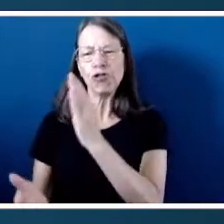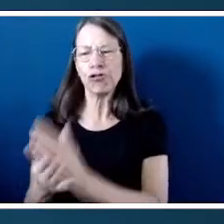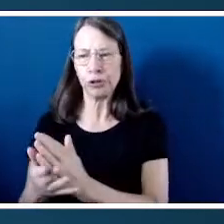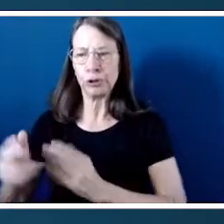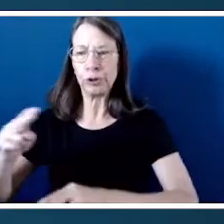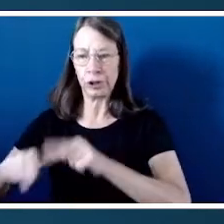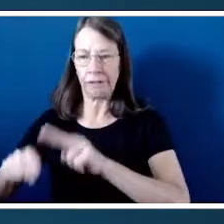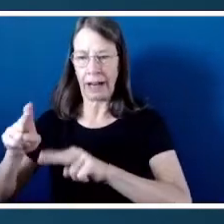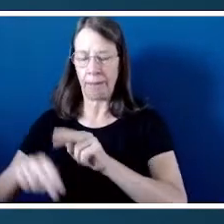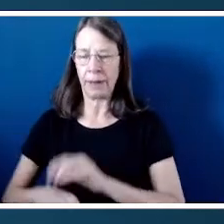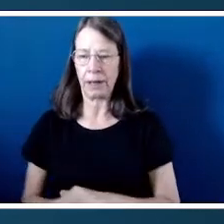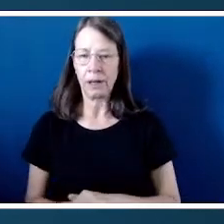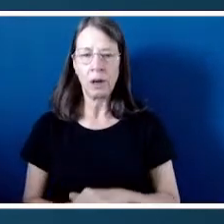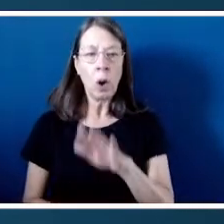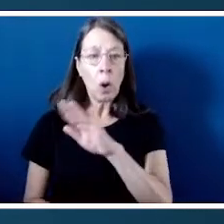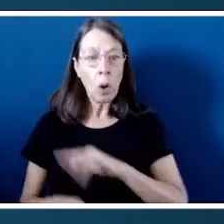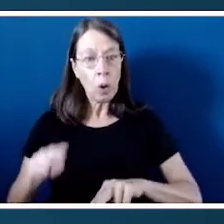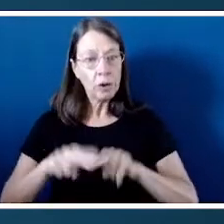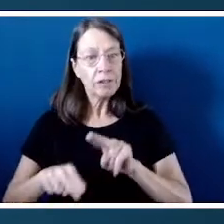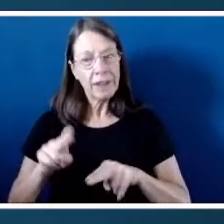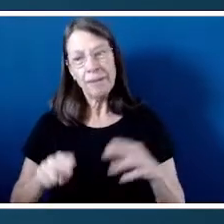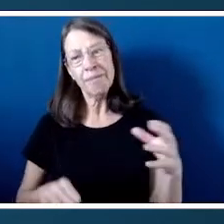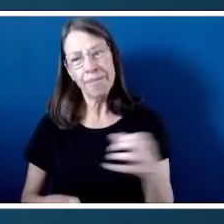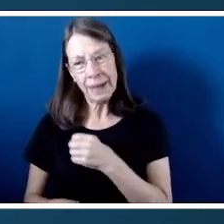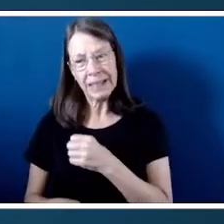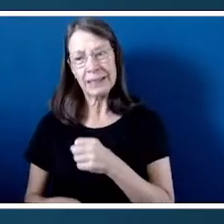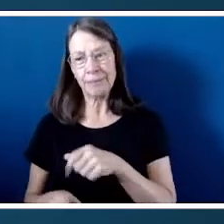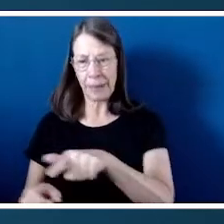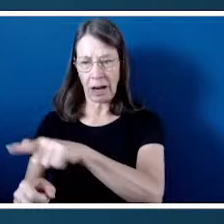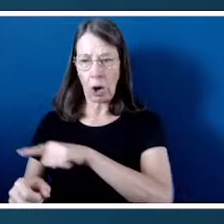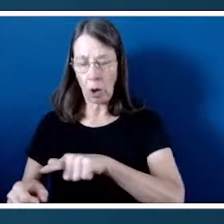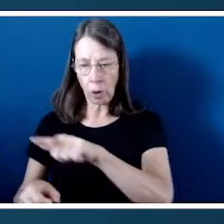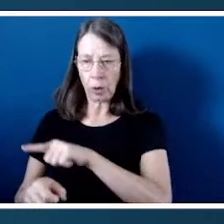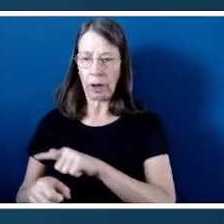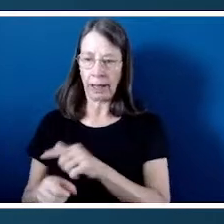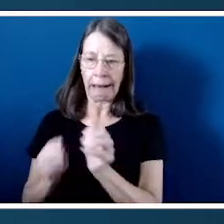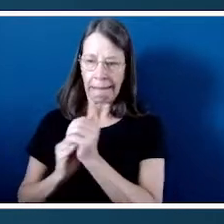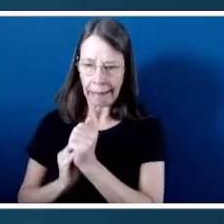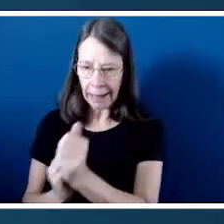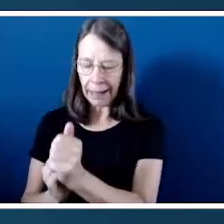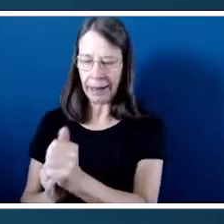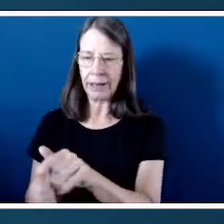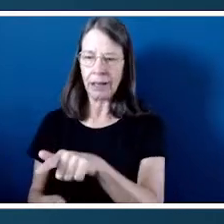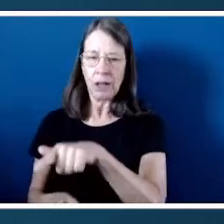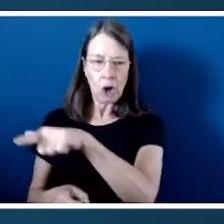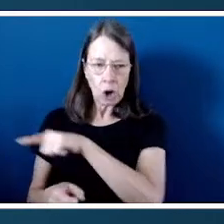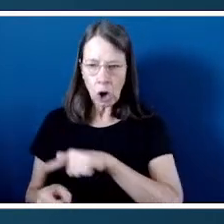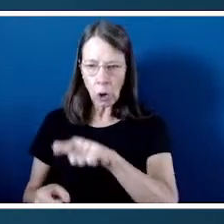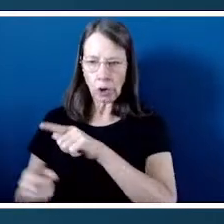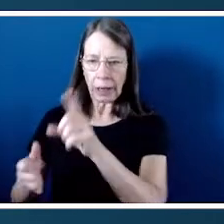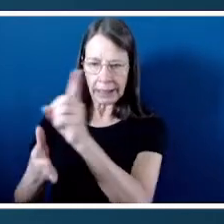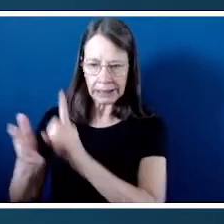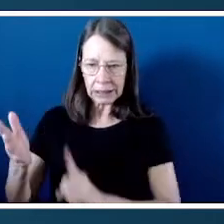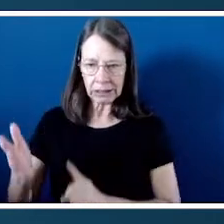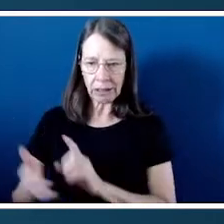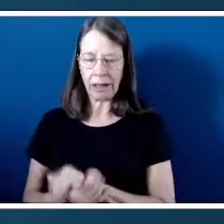programs must be locally designed as best as possible, locally